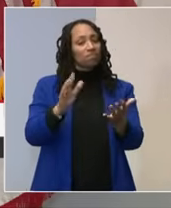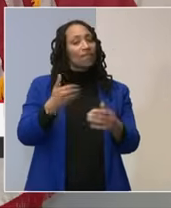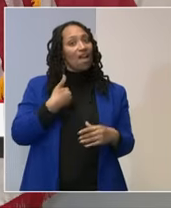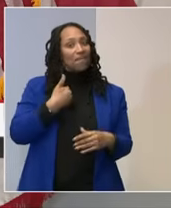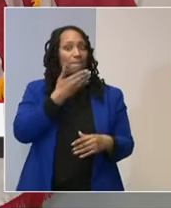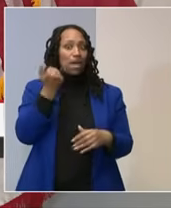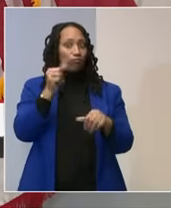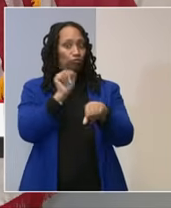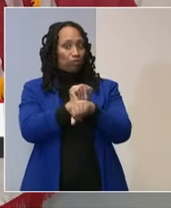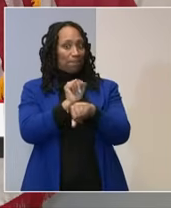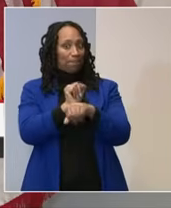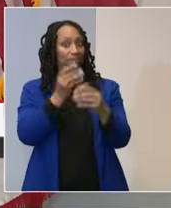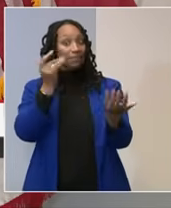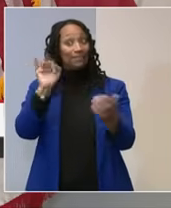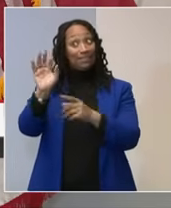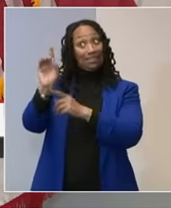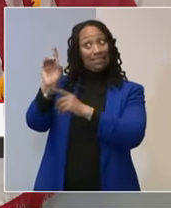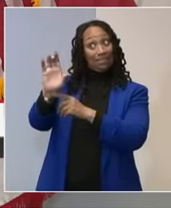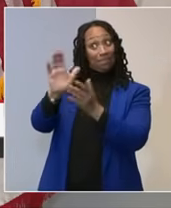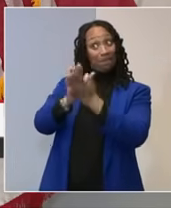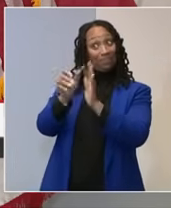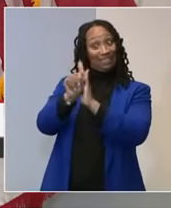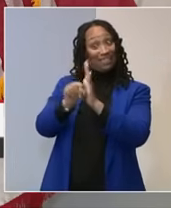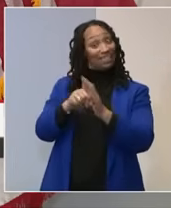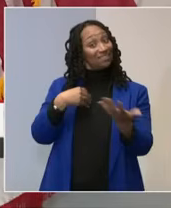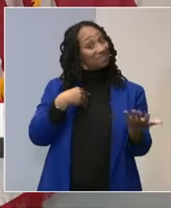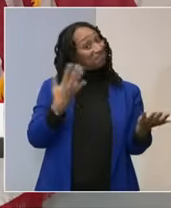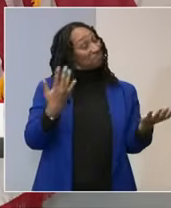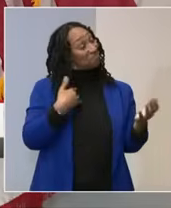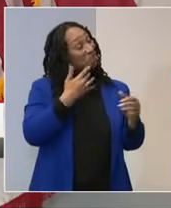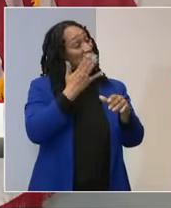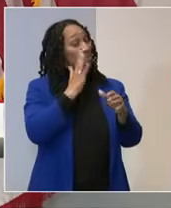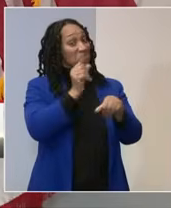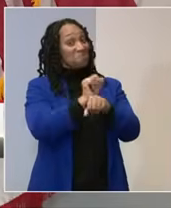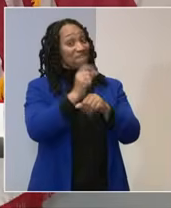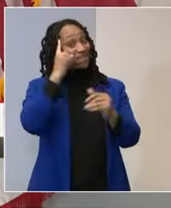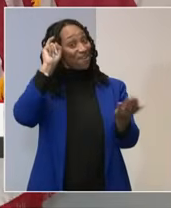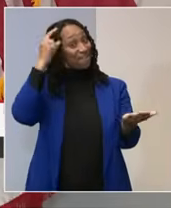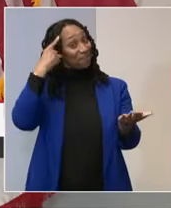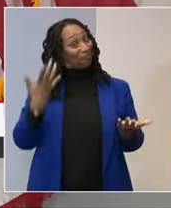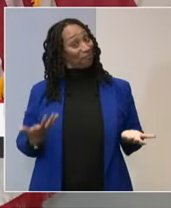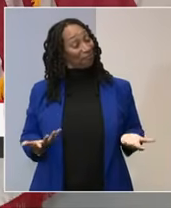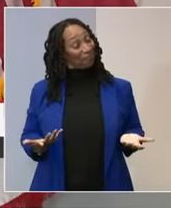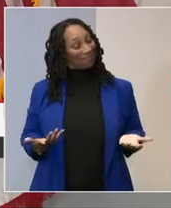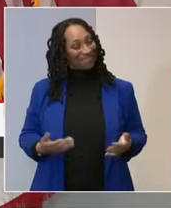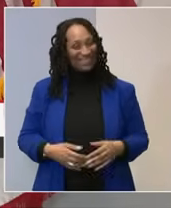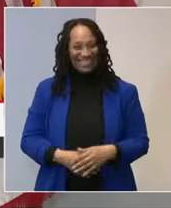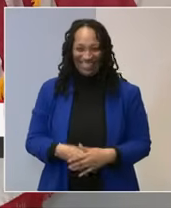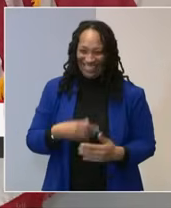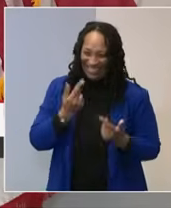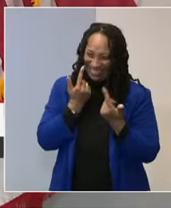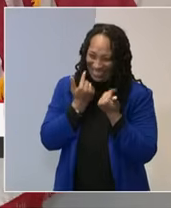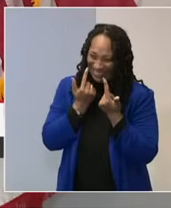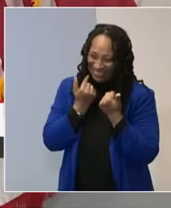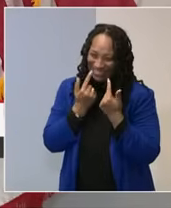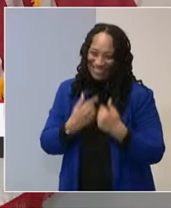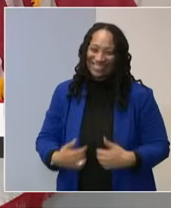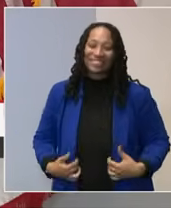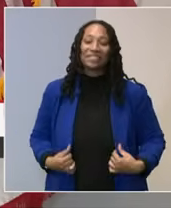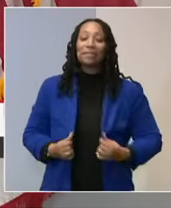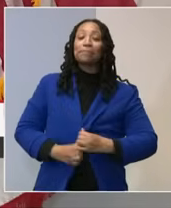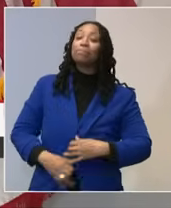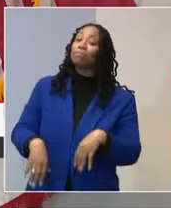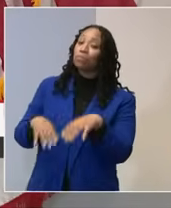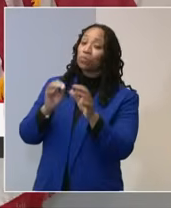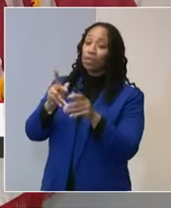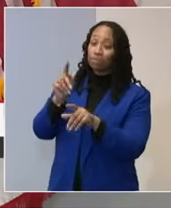governor. When we become a state. Yes. Mayor Bowser. Janae Delaxios. So you made this announcement